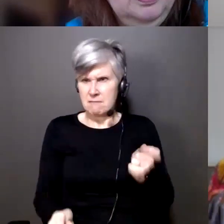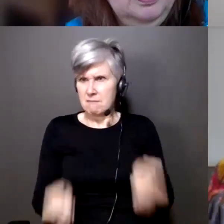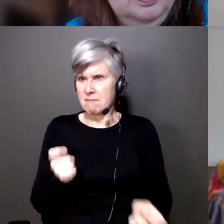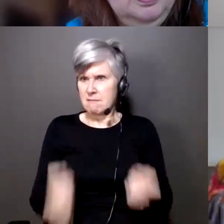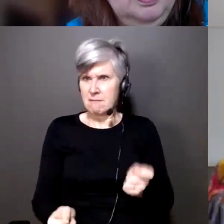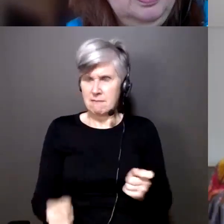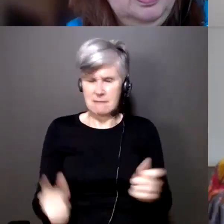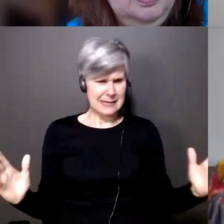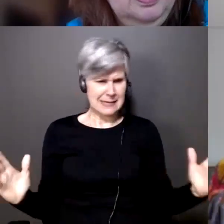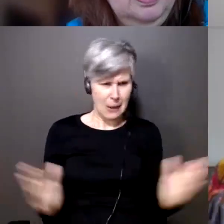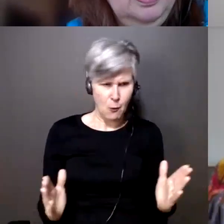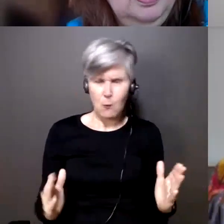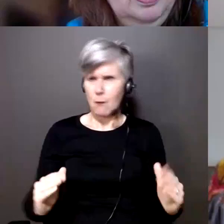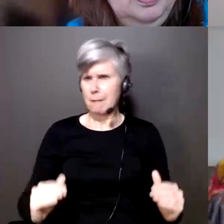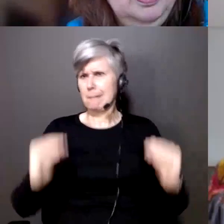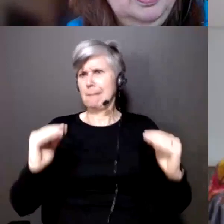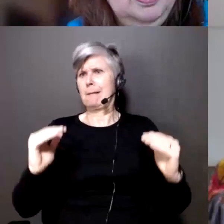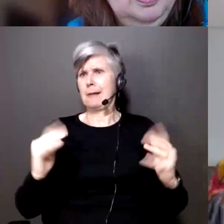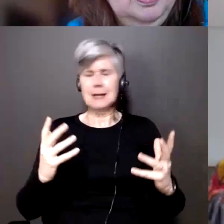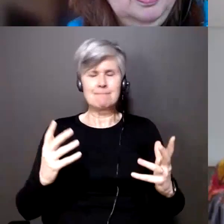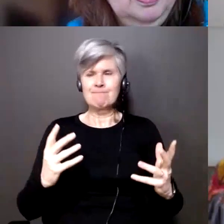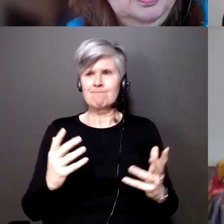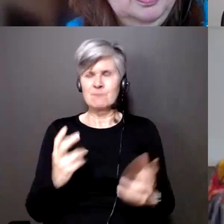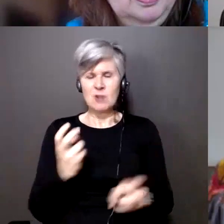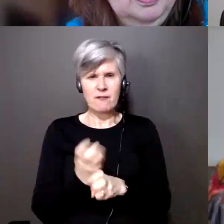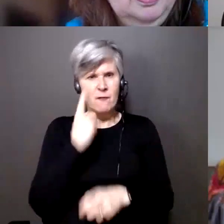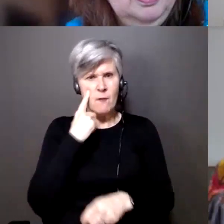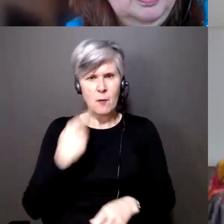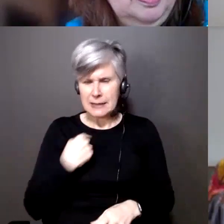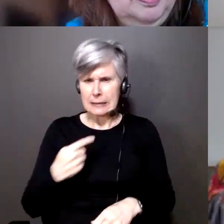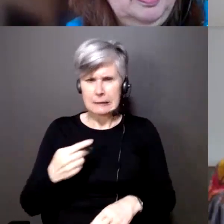the lab and manipulating the equipment is therefore very difficult.